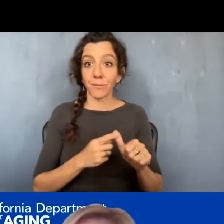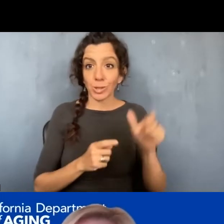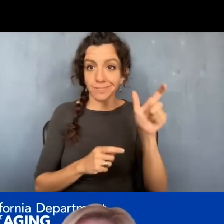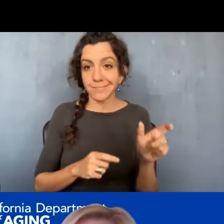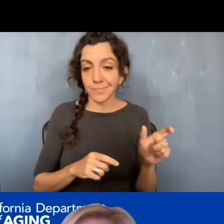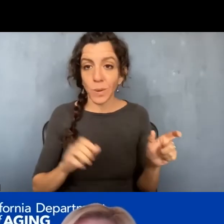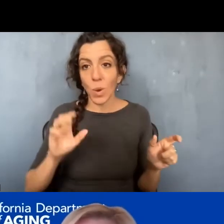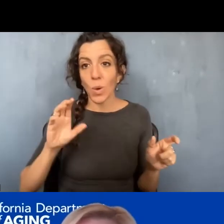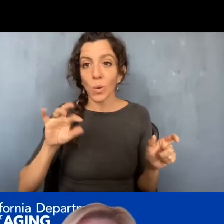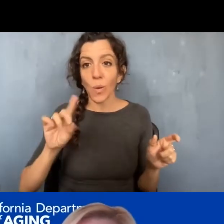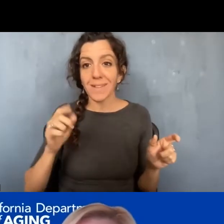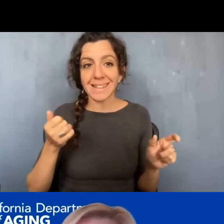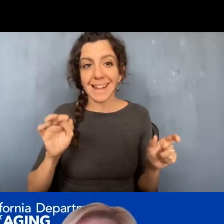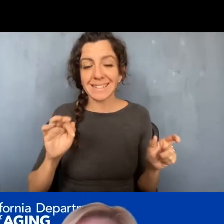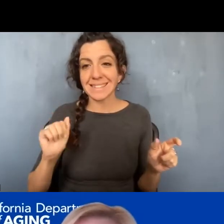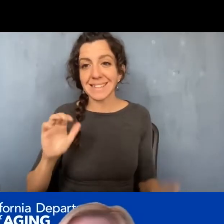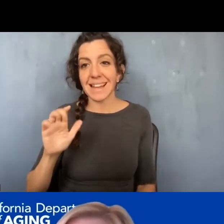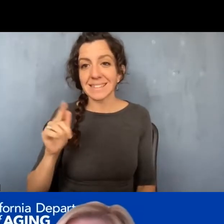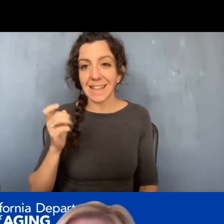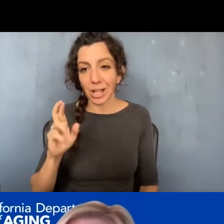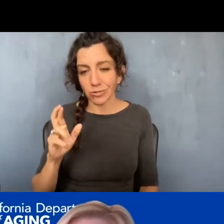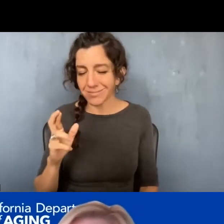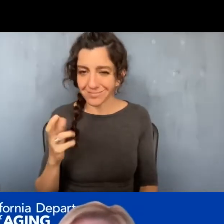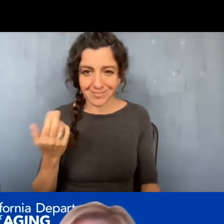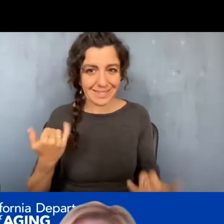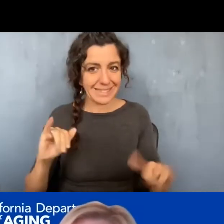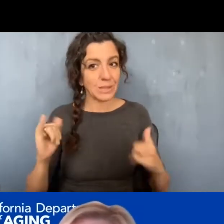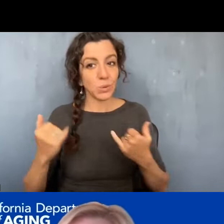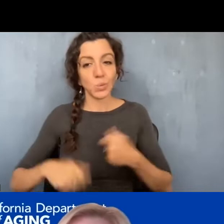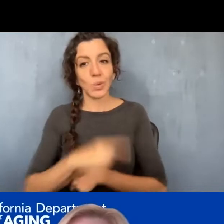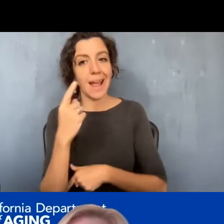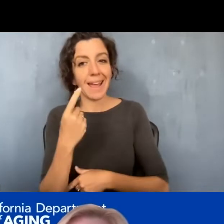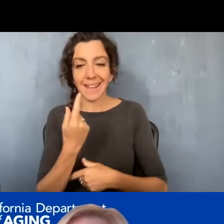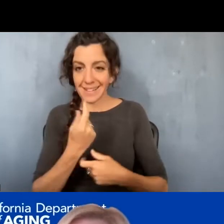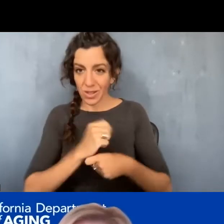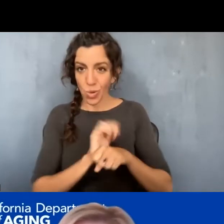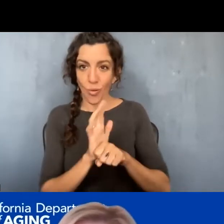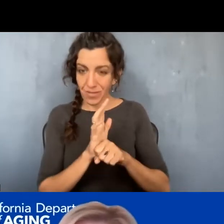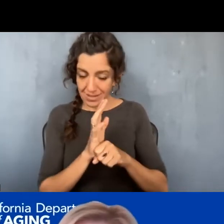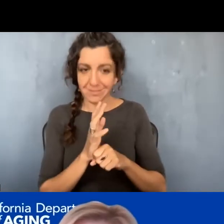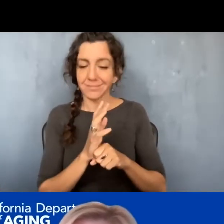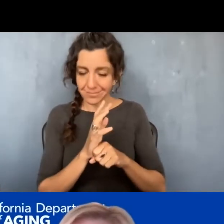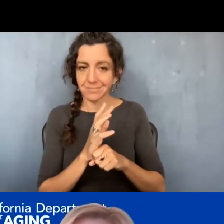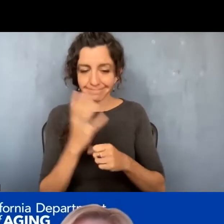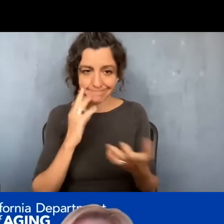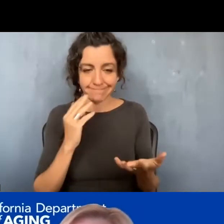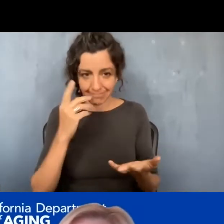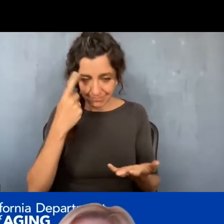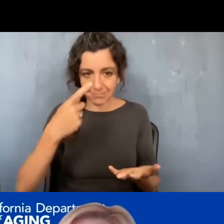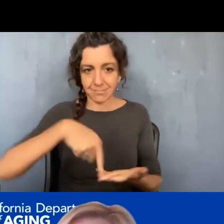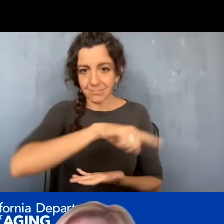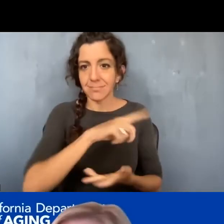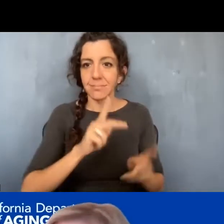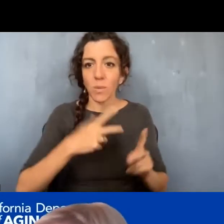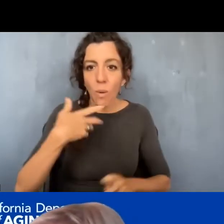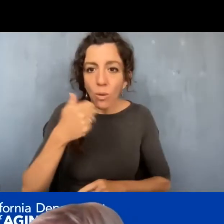very much in the throes of the COVID-19 pandemic for older adults, people in congregate settings, individuals